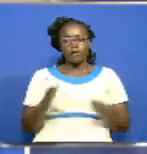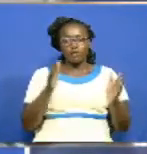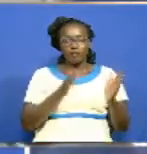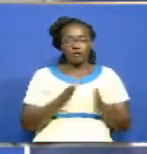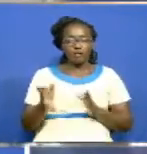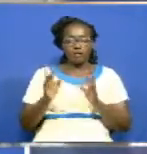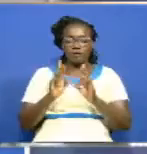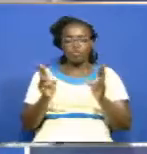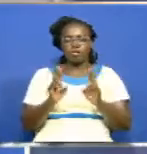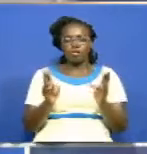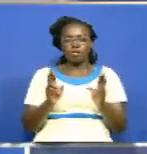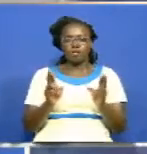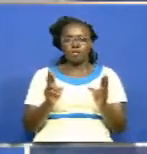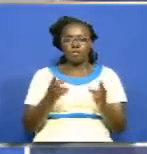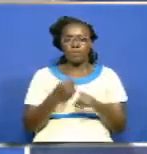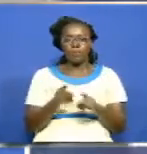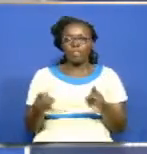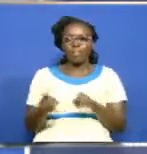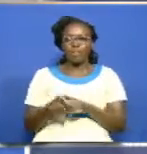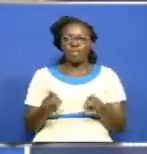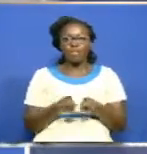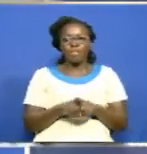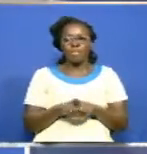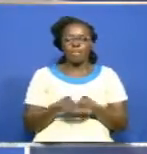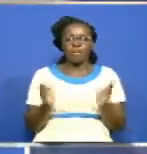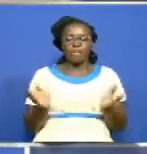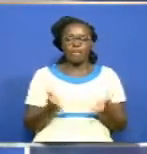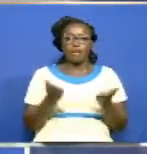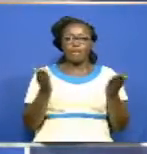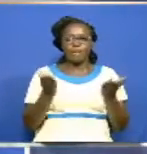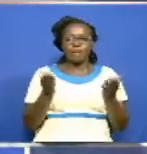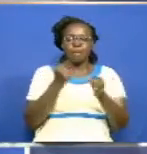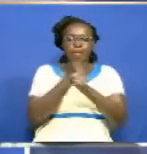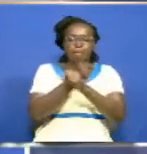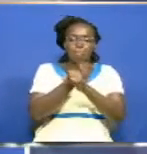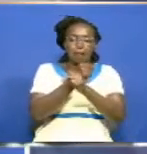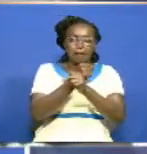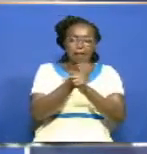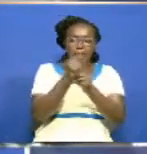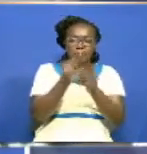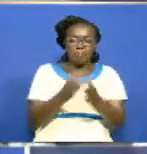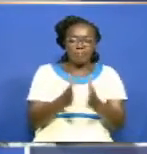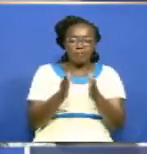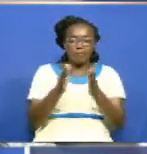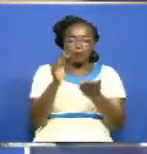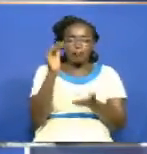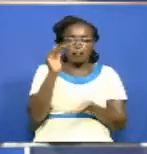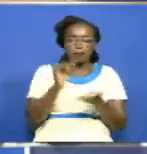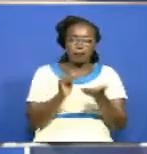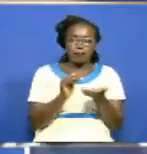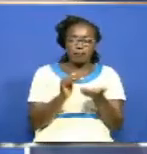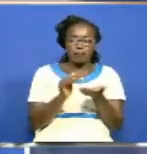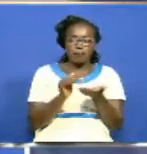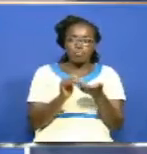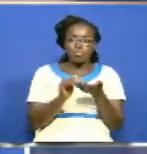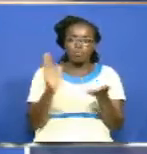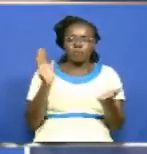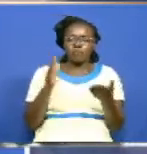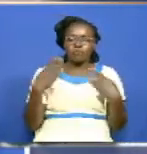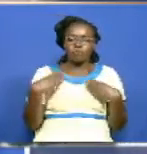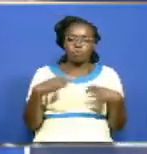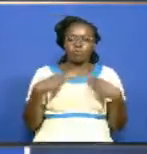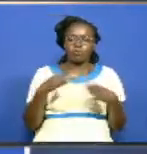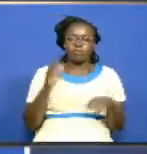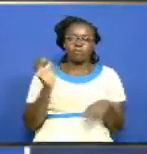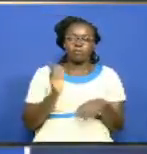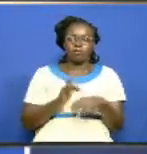preparedness, but we are also enhancing our prevention part so that we can reduce more people being